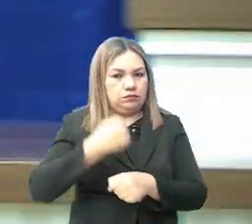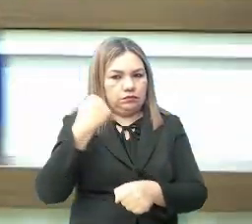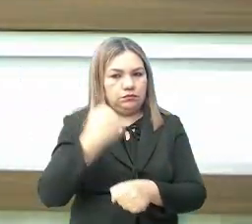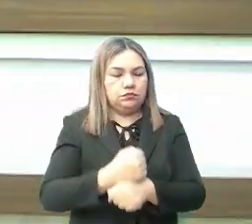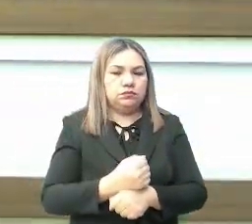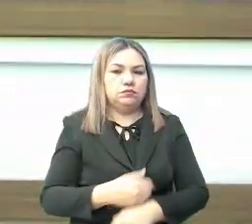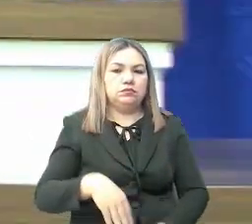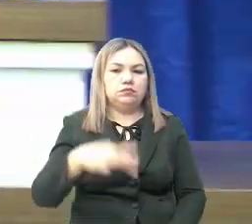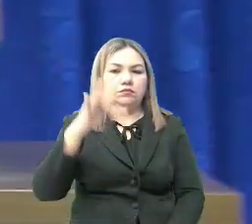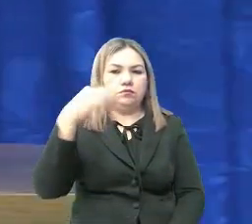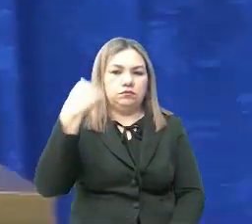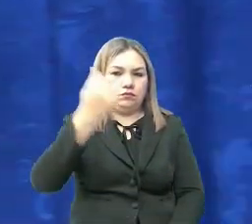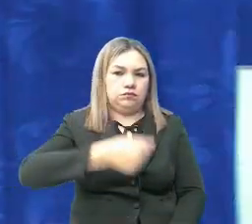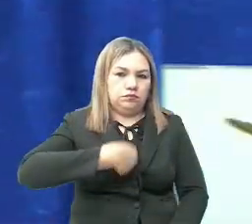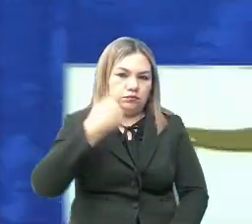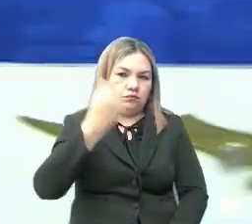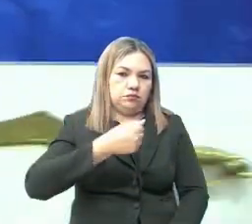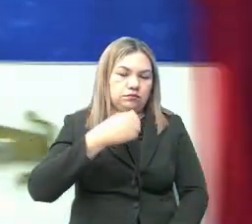that prophecy